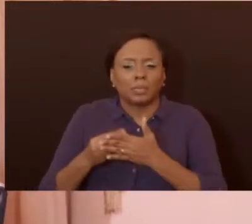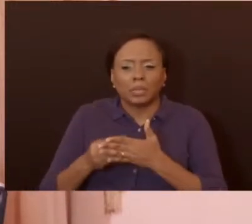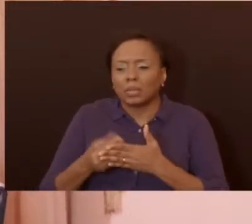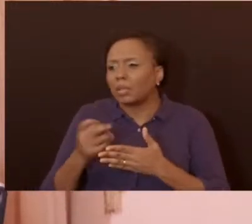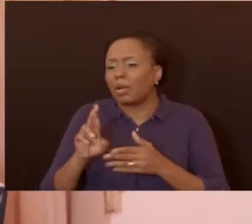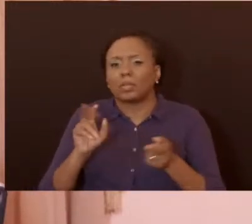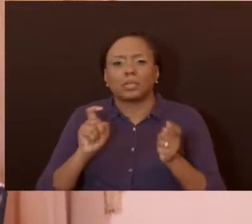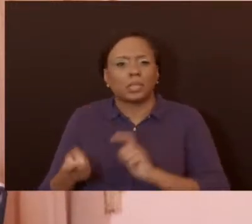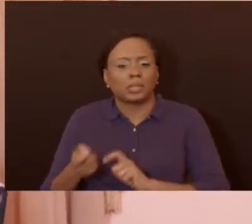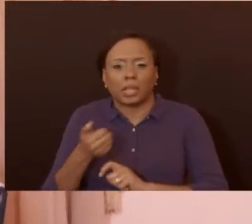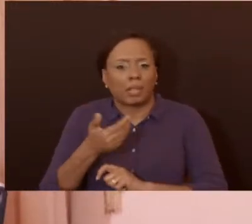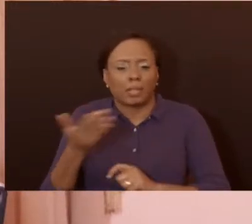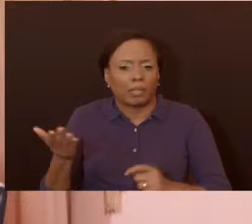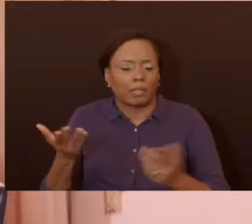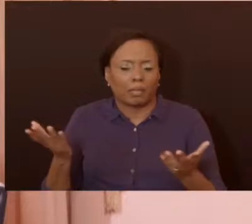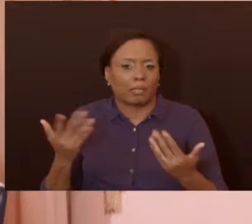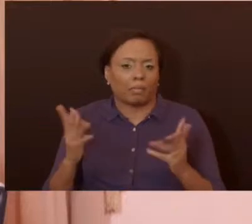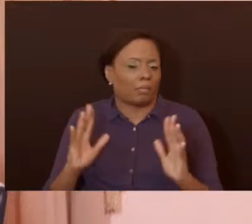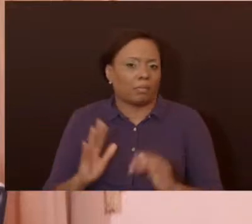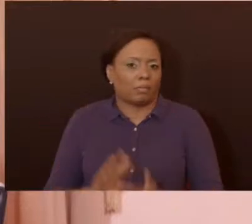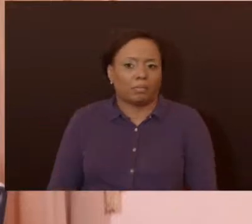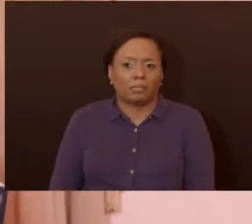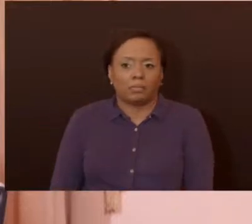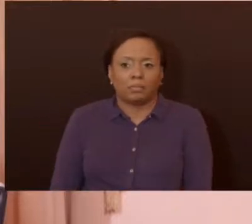severity of the penalties that are available to the law.